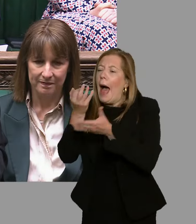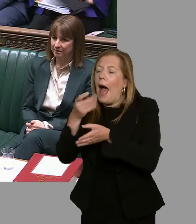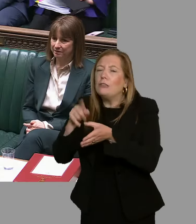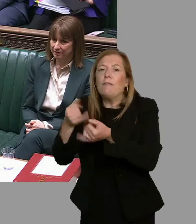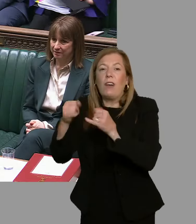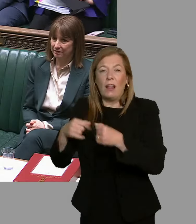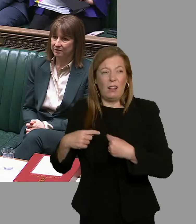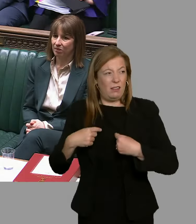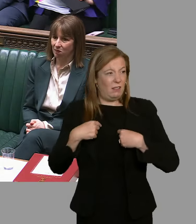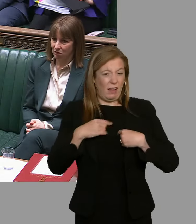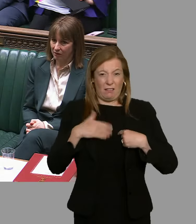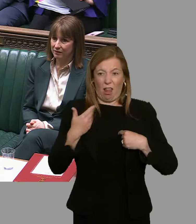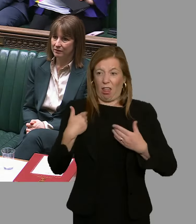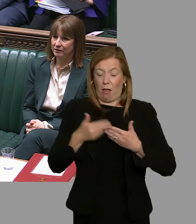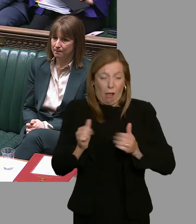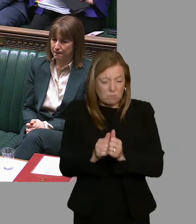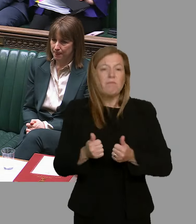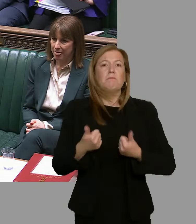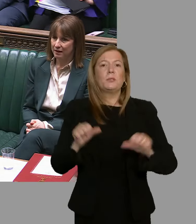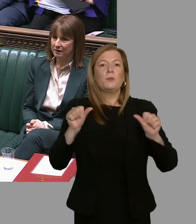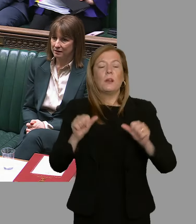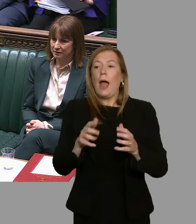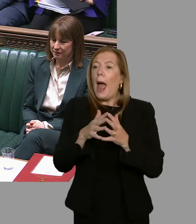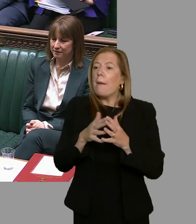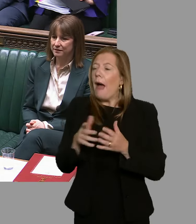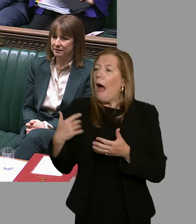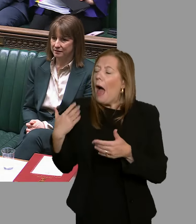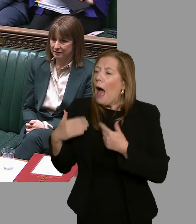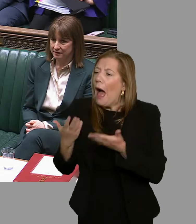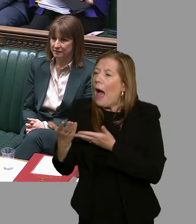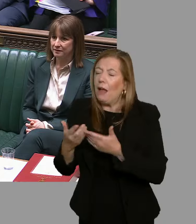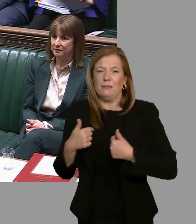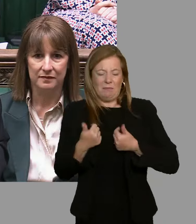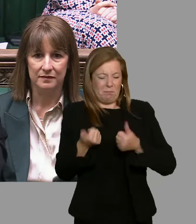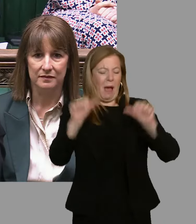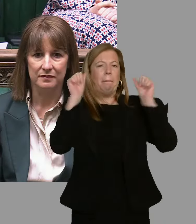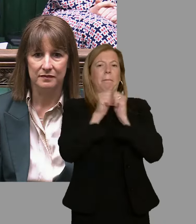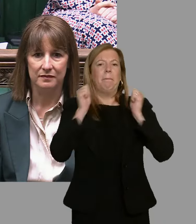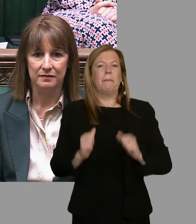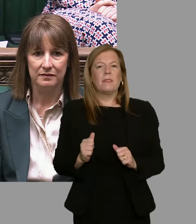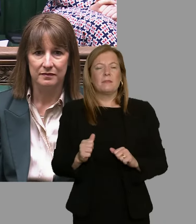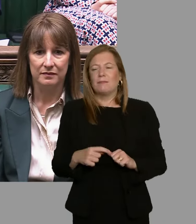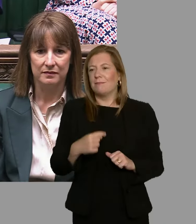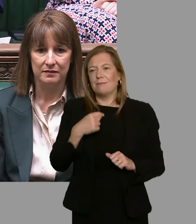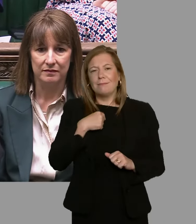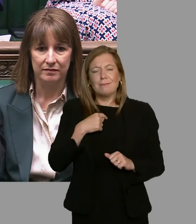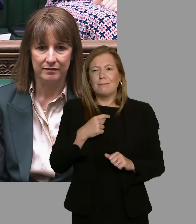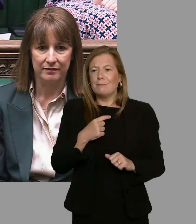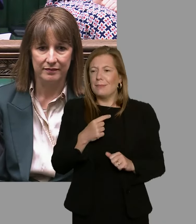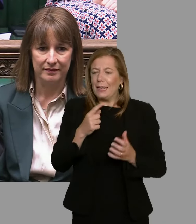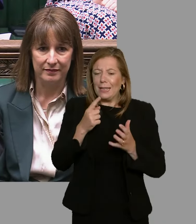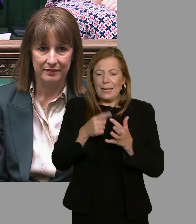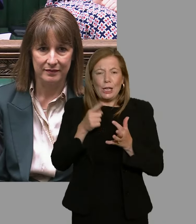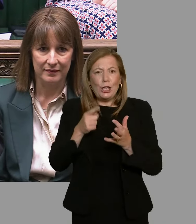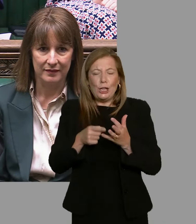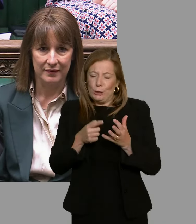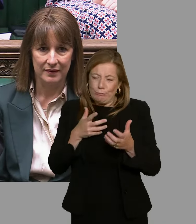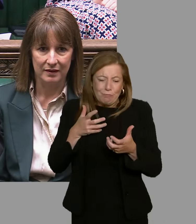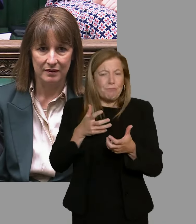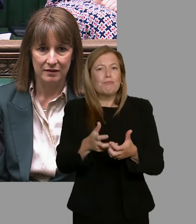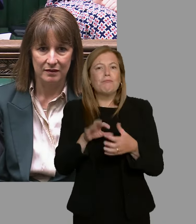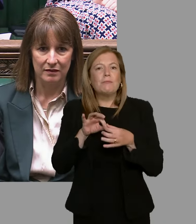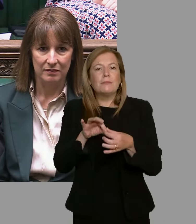deal. We did that deal. We tend to get a stronger relationship with the EU. The former trade minister must be the only former trade minister